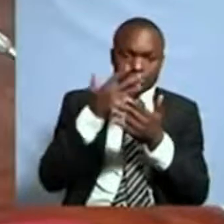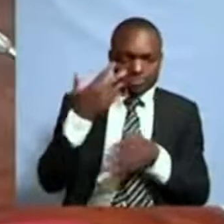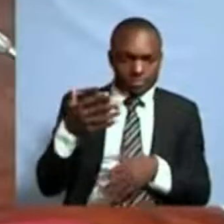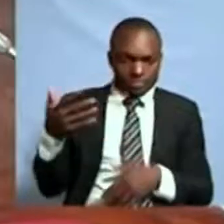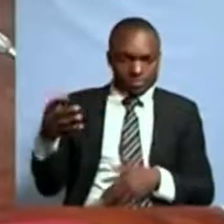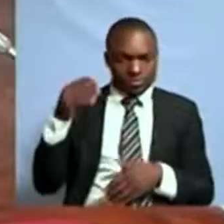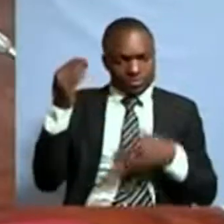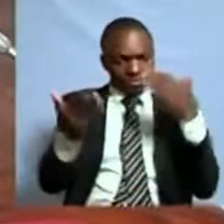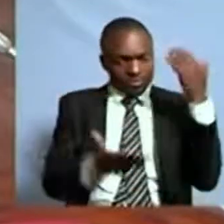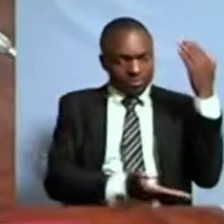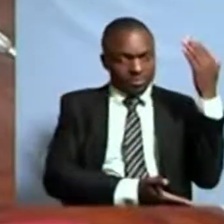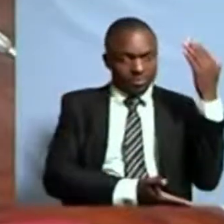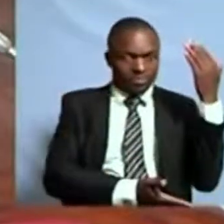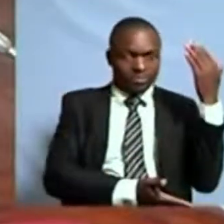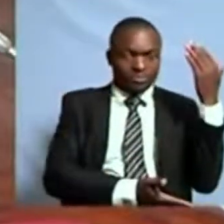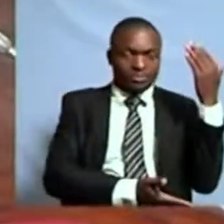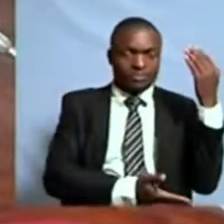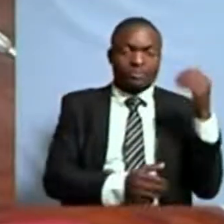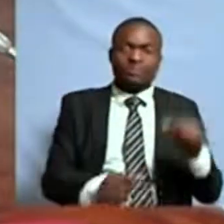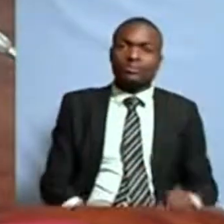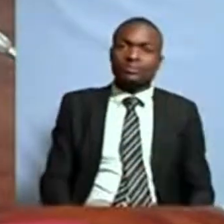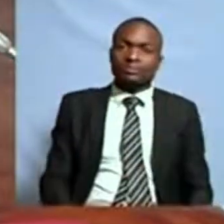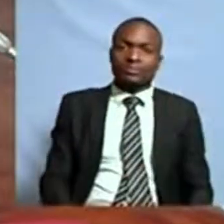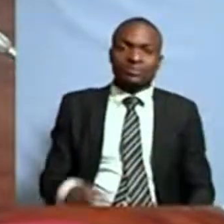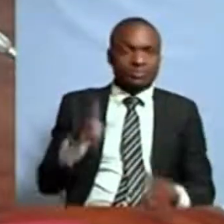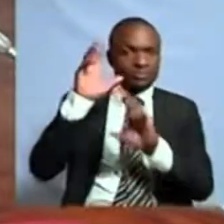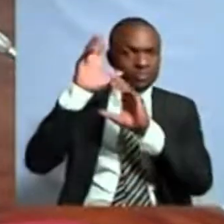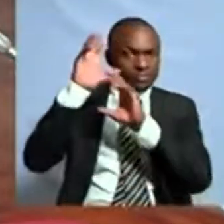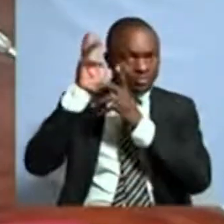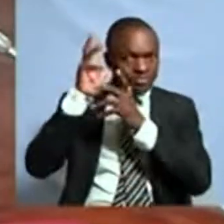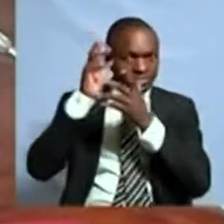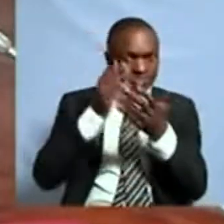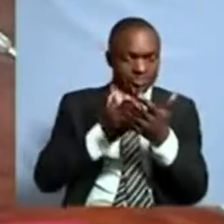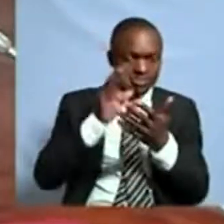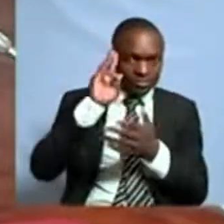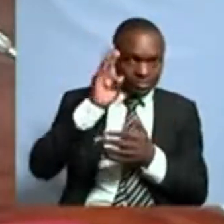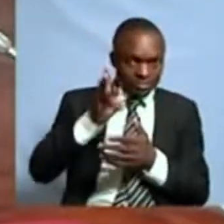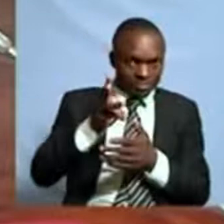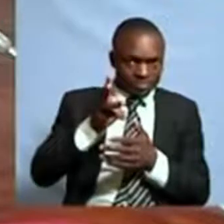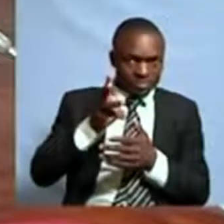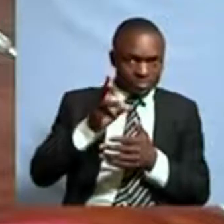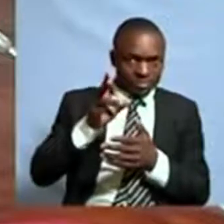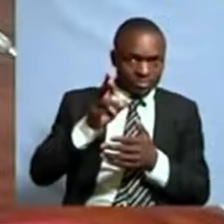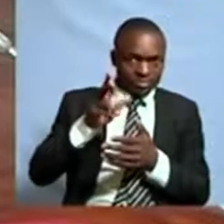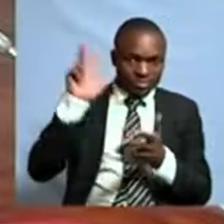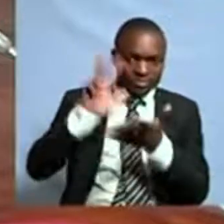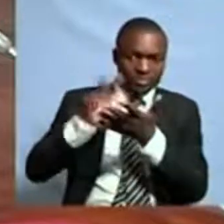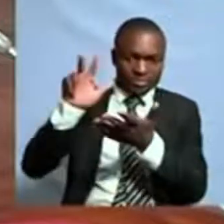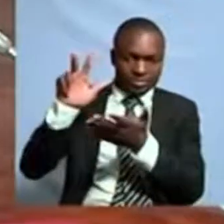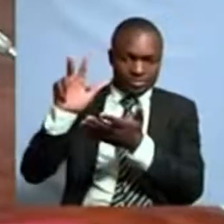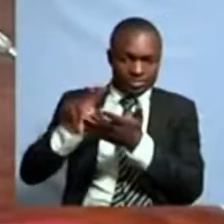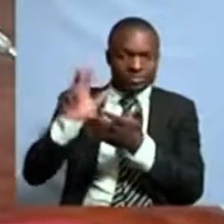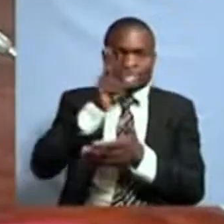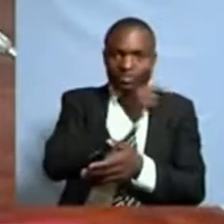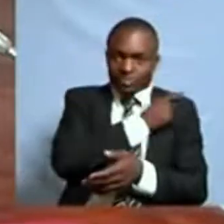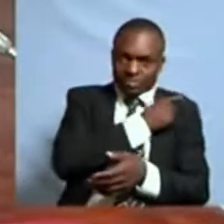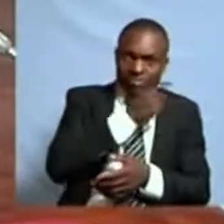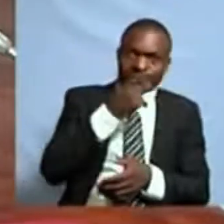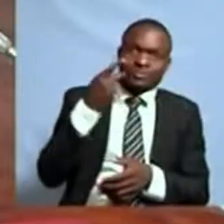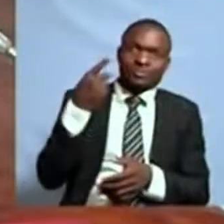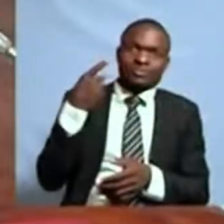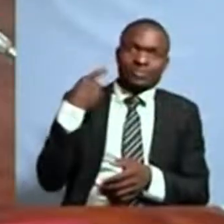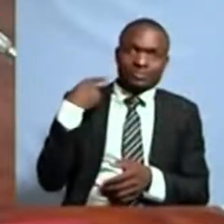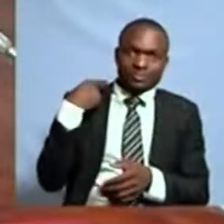we welcome it, and hope that this will actually be passed by Parliament to be